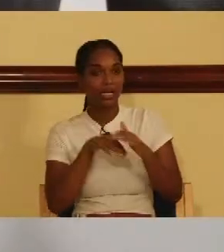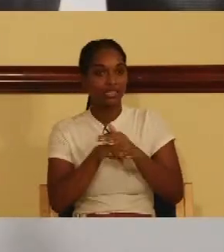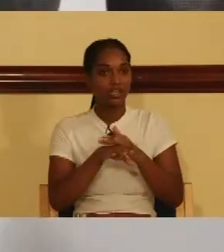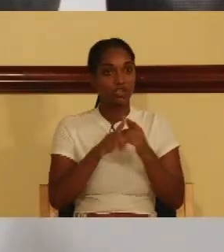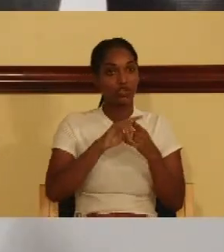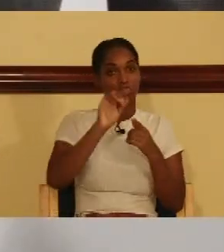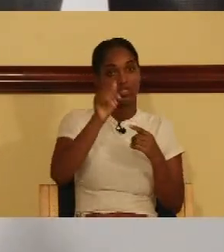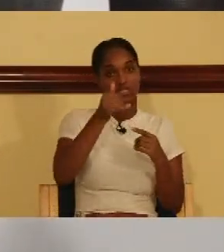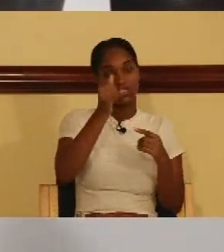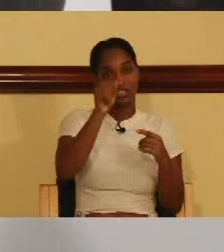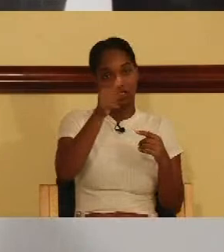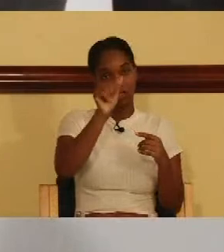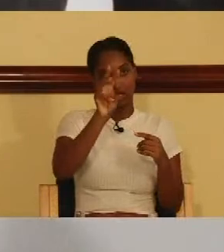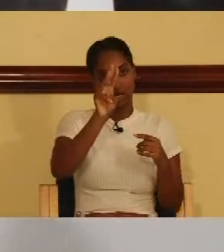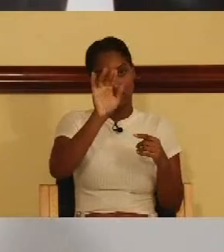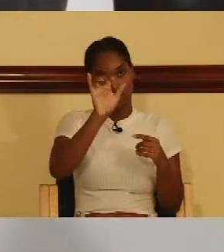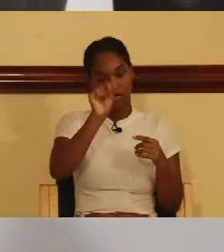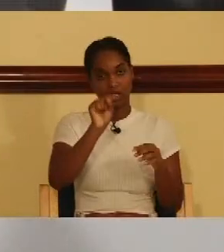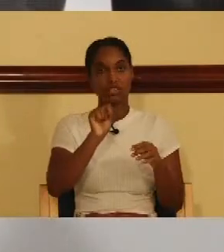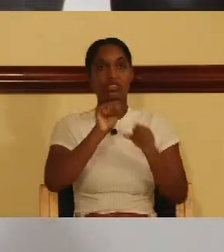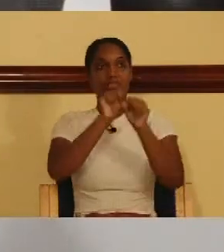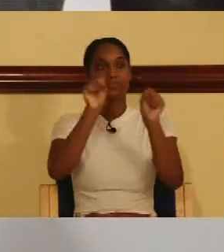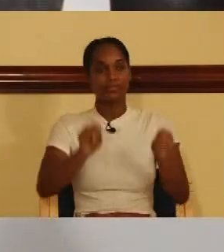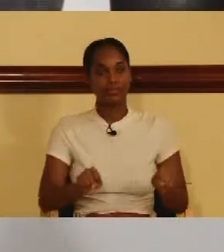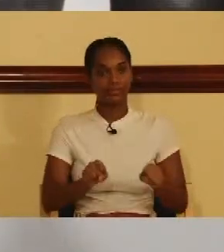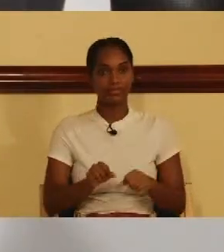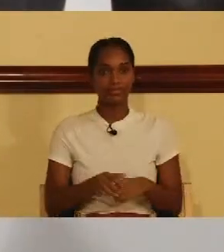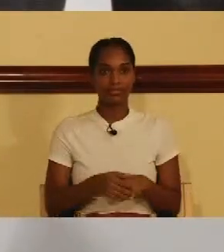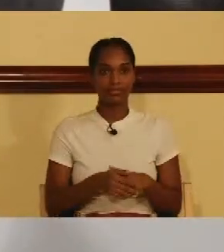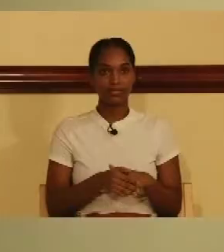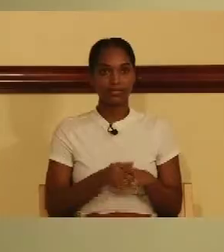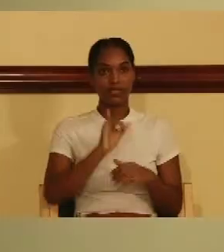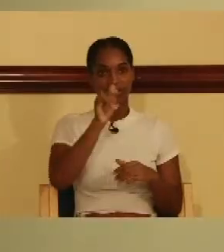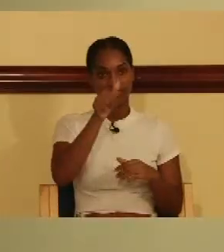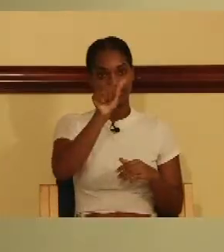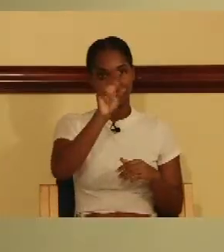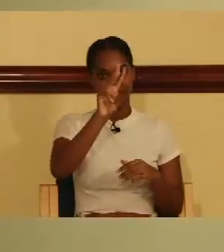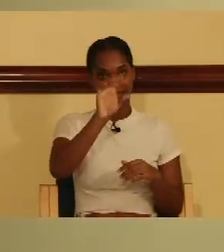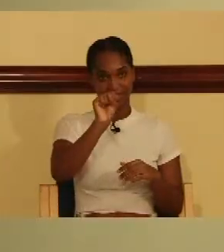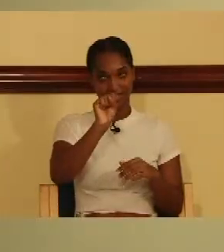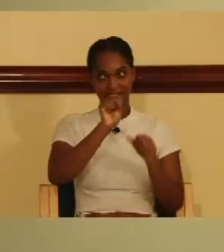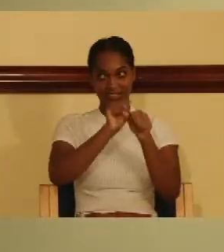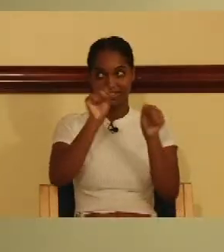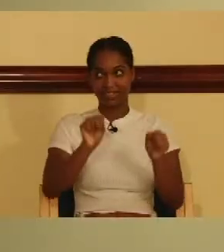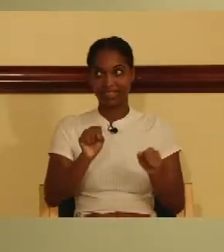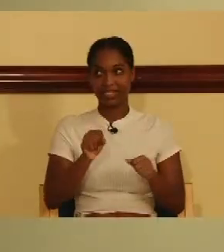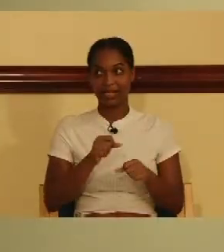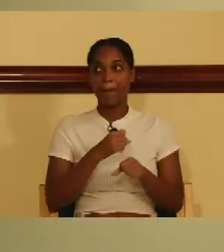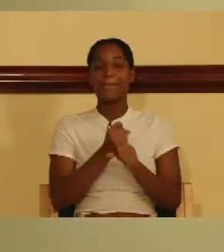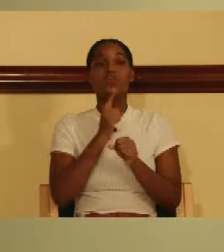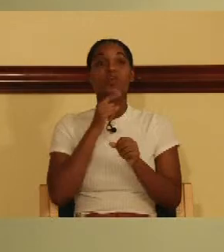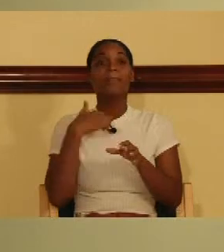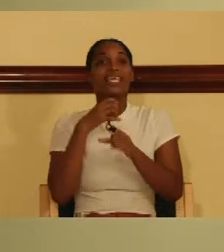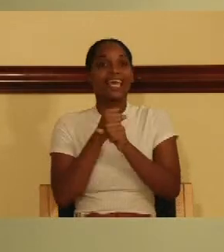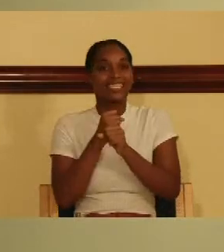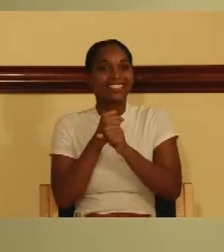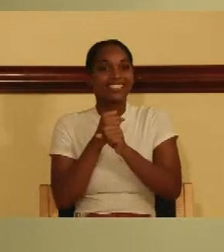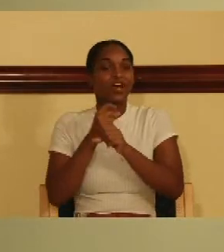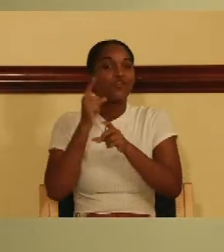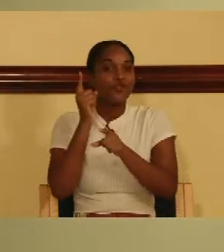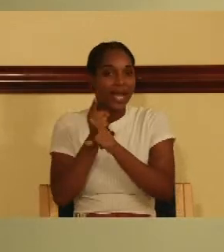JAWS software or the JAWS software, let me just make sure I get the